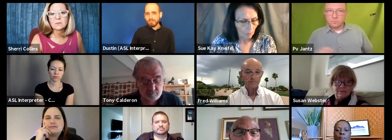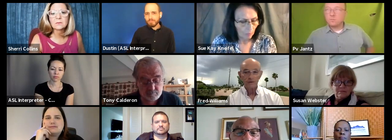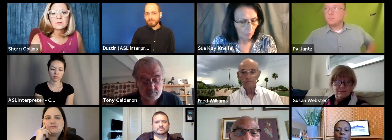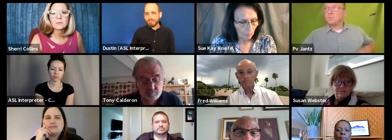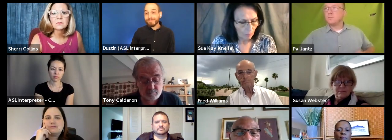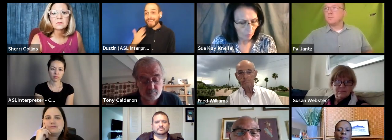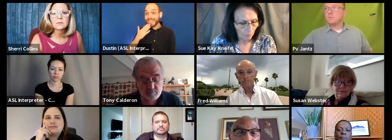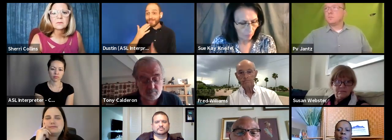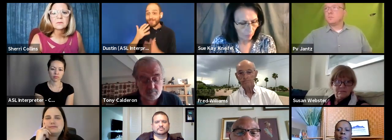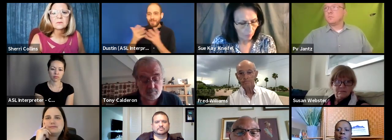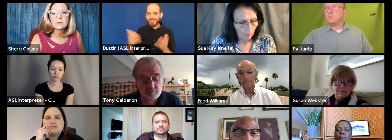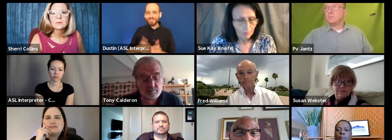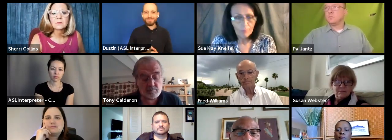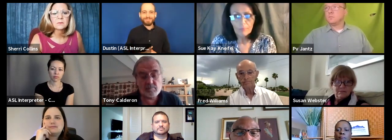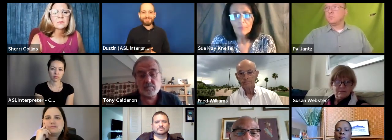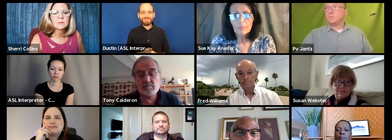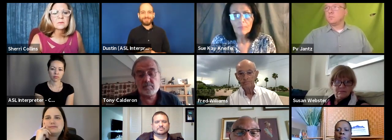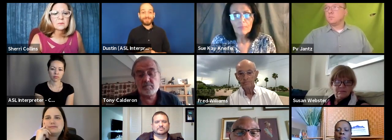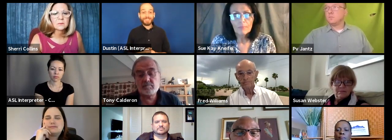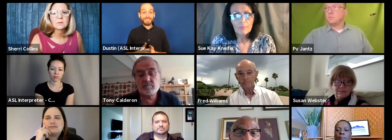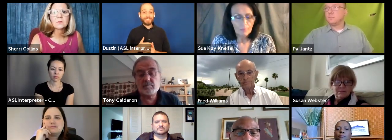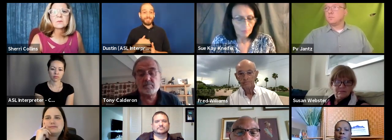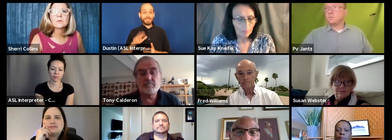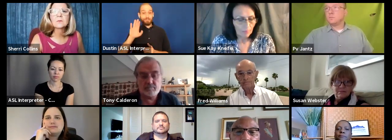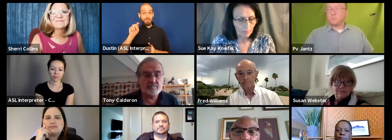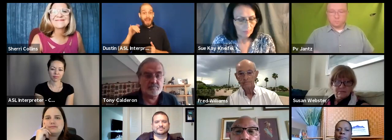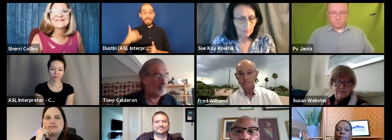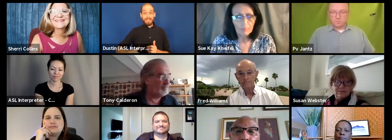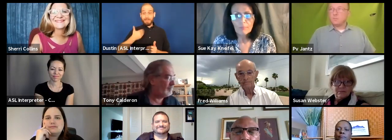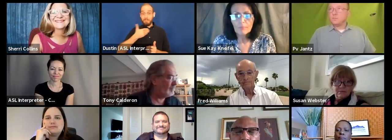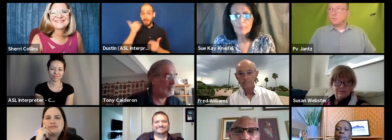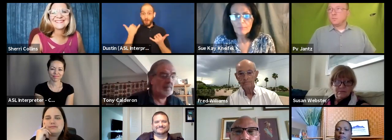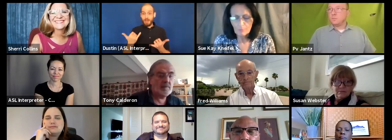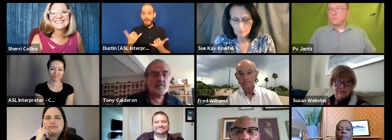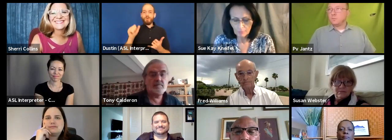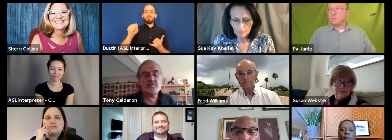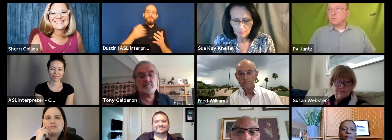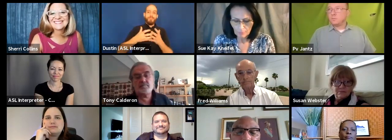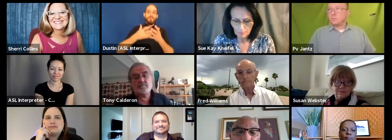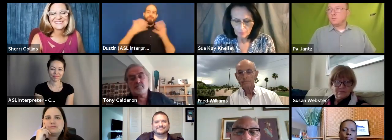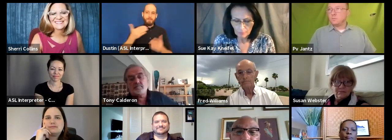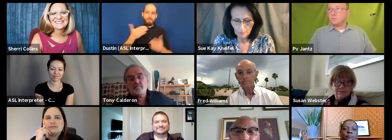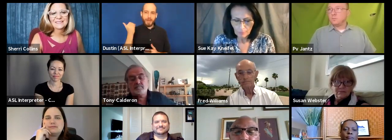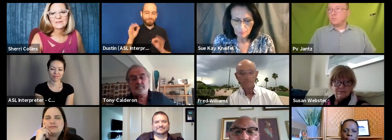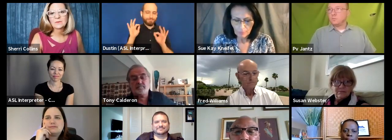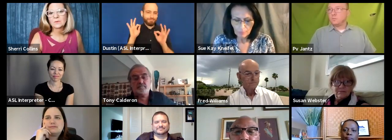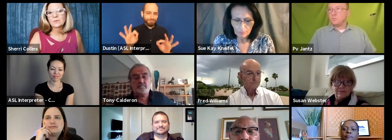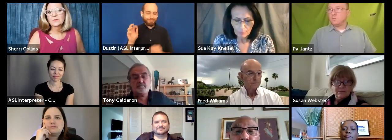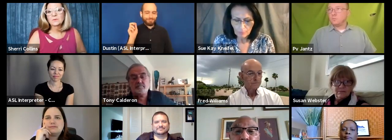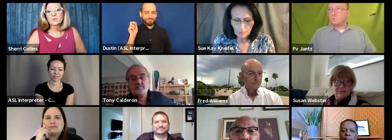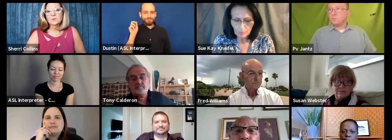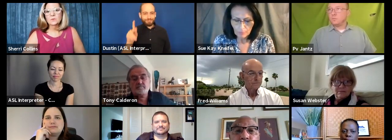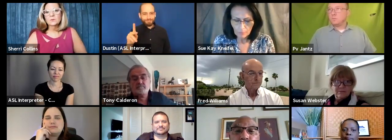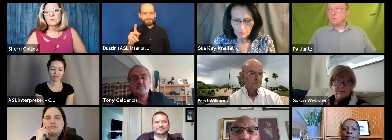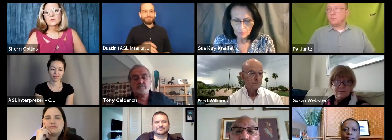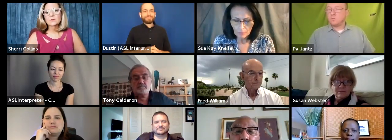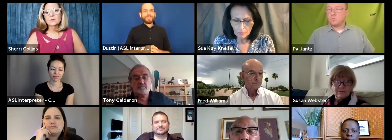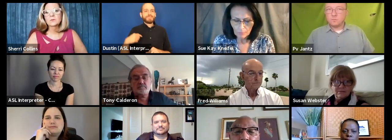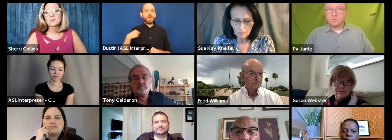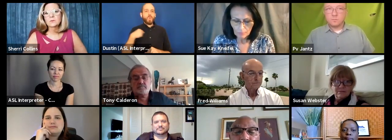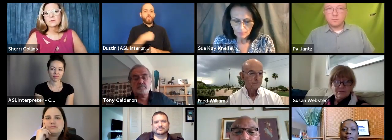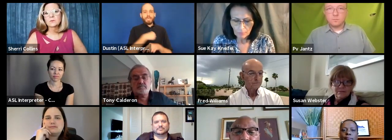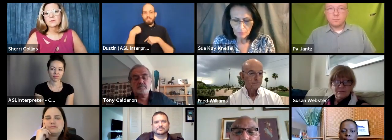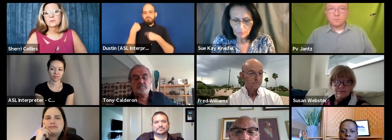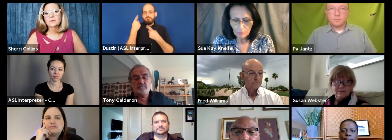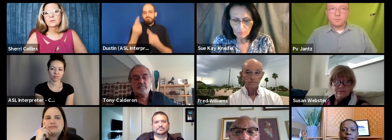Thank you very much. Okay. Is this better? Okay, a lot better. So we have been working with the Department